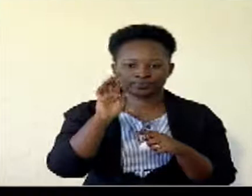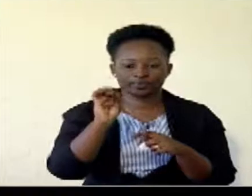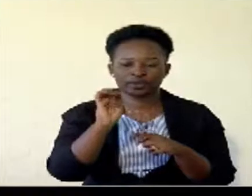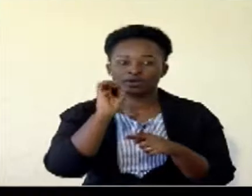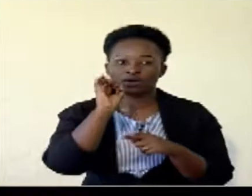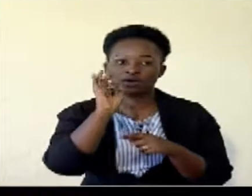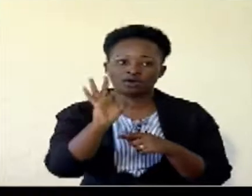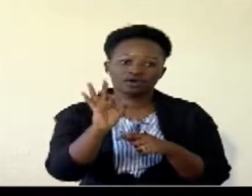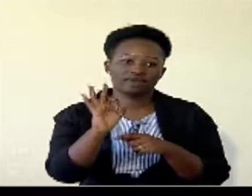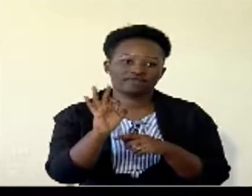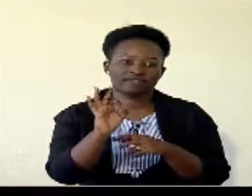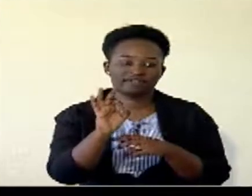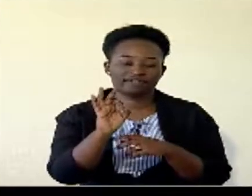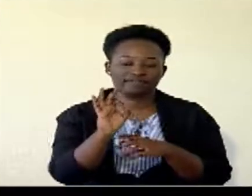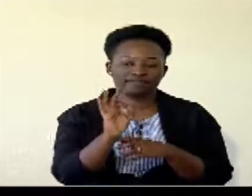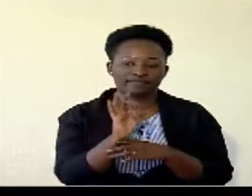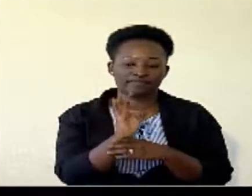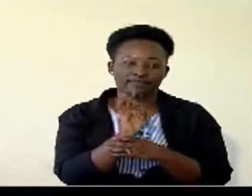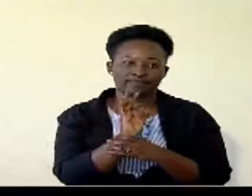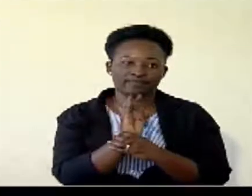of the